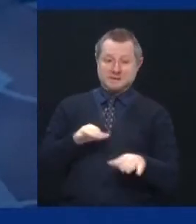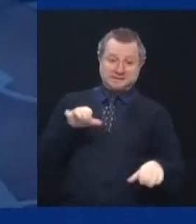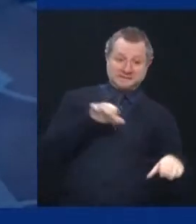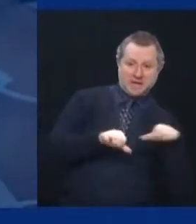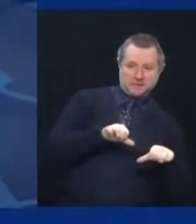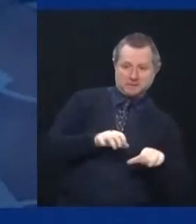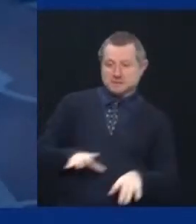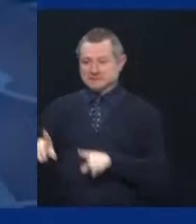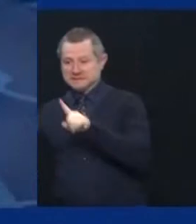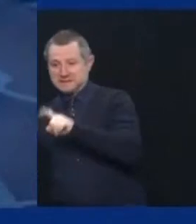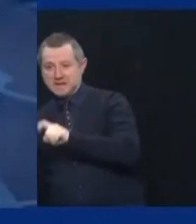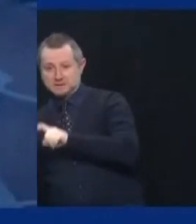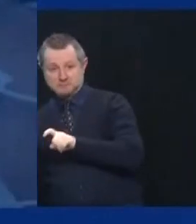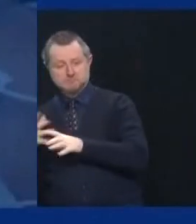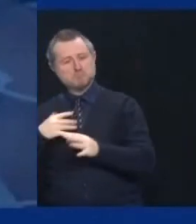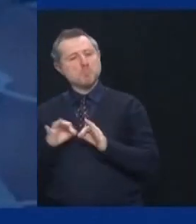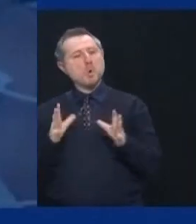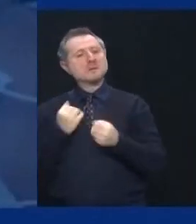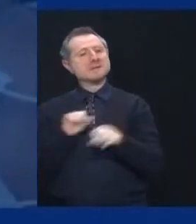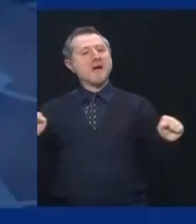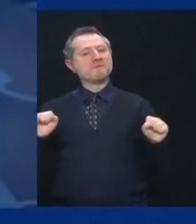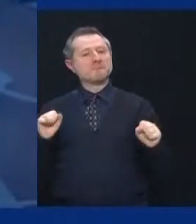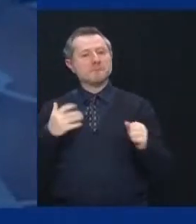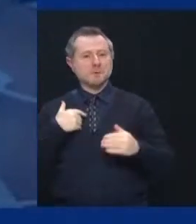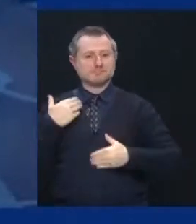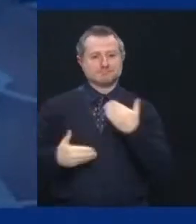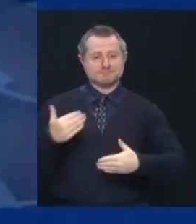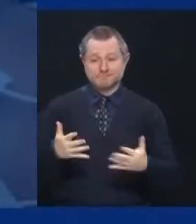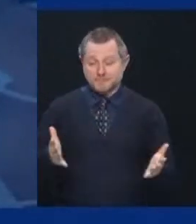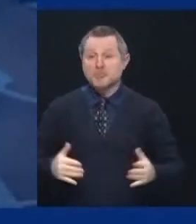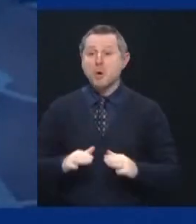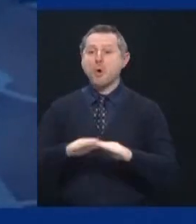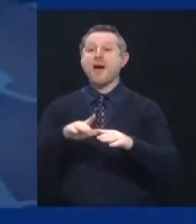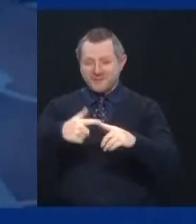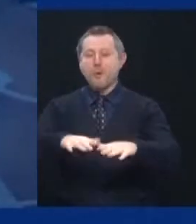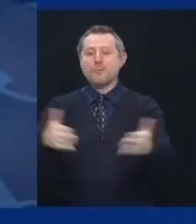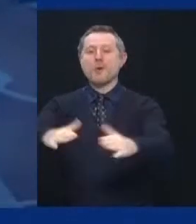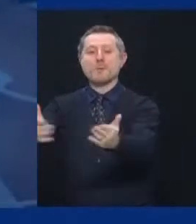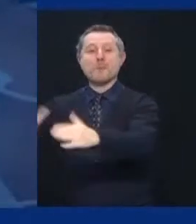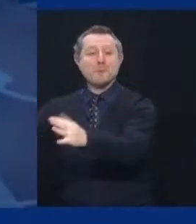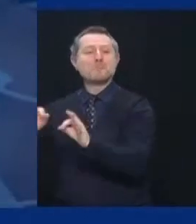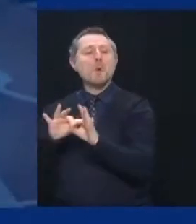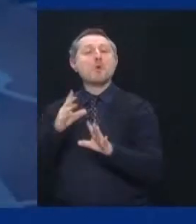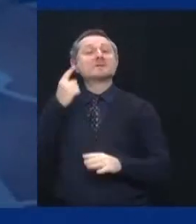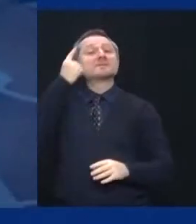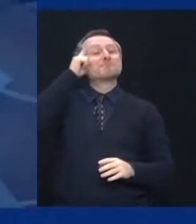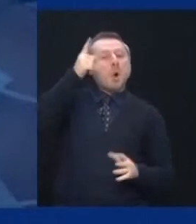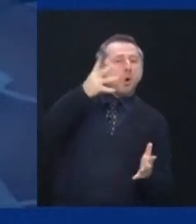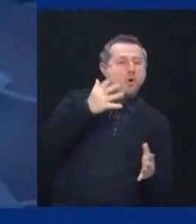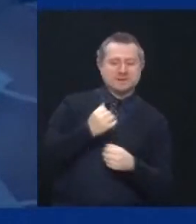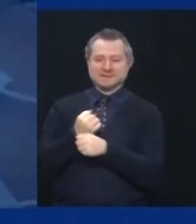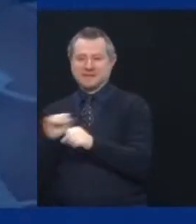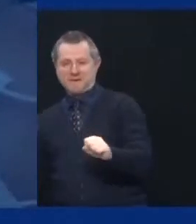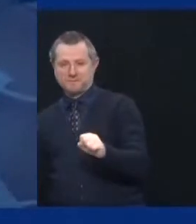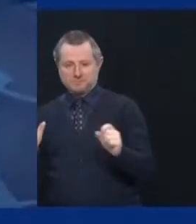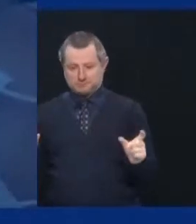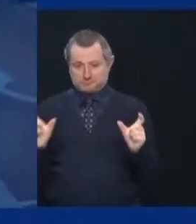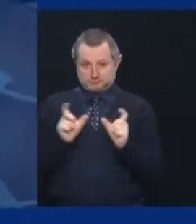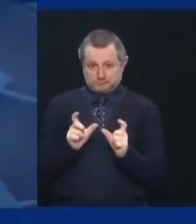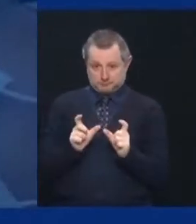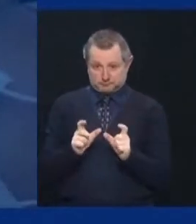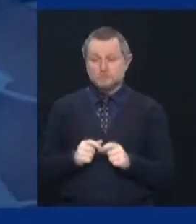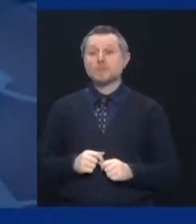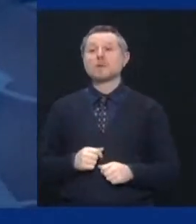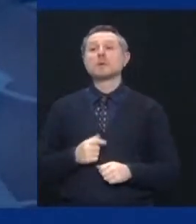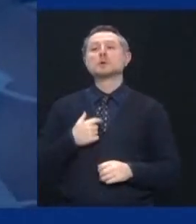reopen and to be smart and safe in our reopening? New York pointed out first,